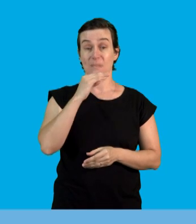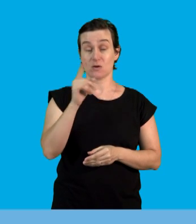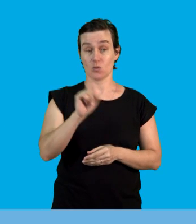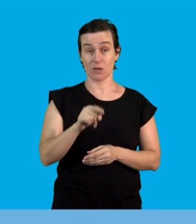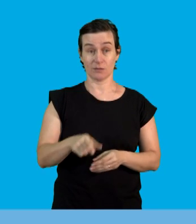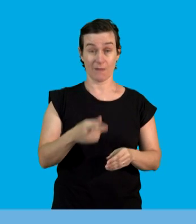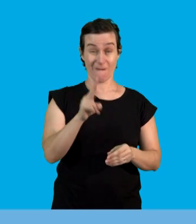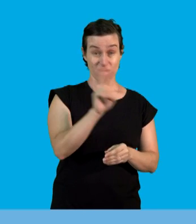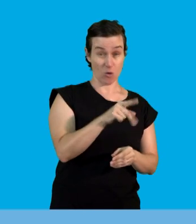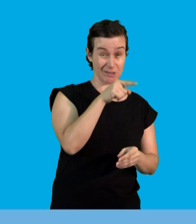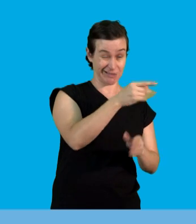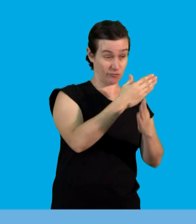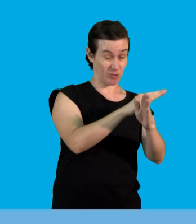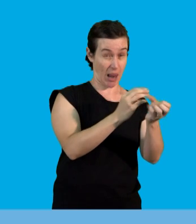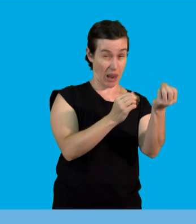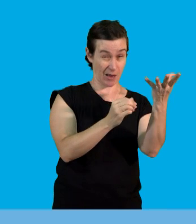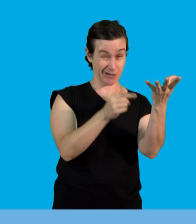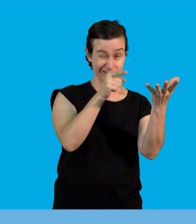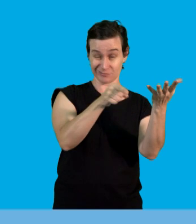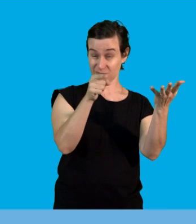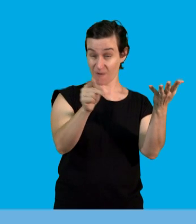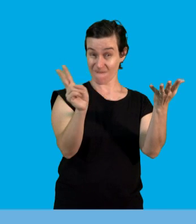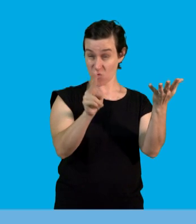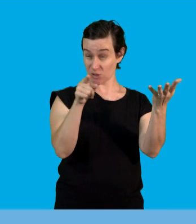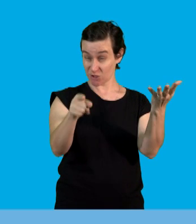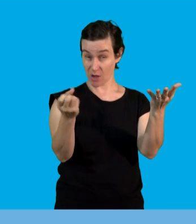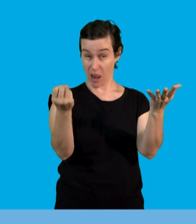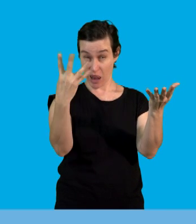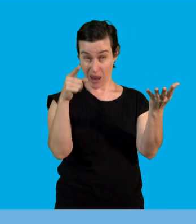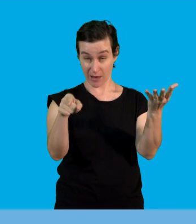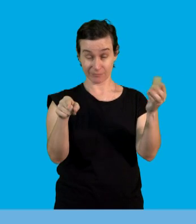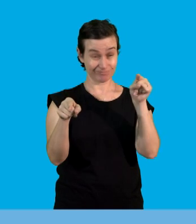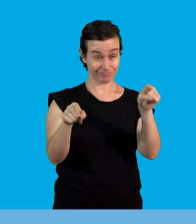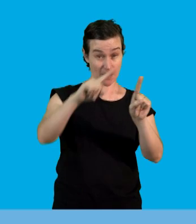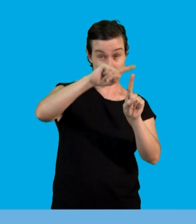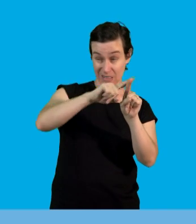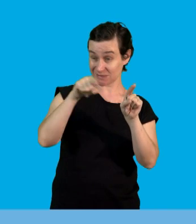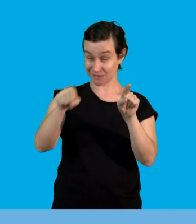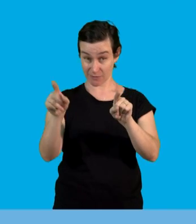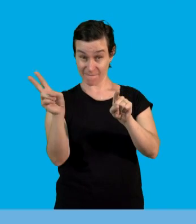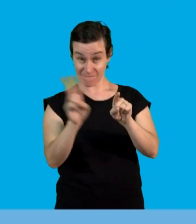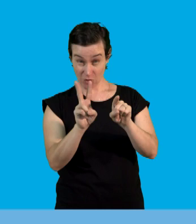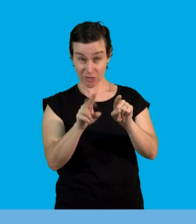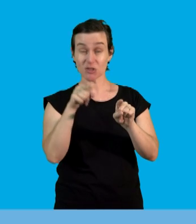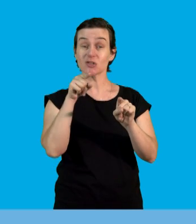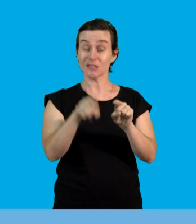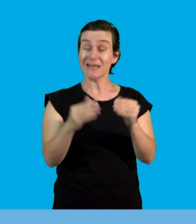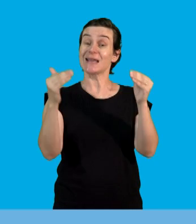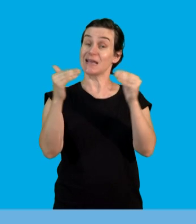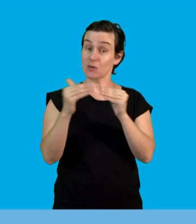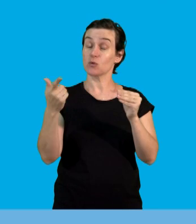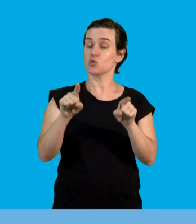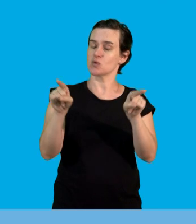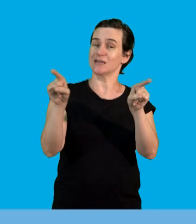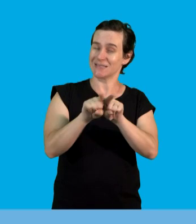the voltage measured across this second resistor is going, the sum of those two voltages is going to be equal to the sum, or is going